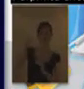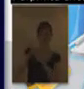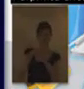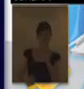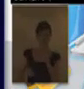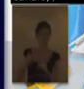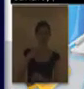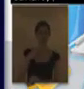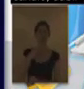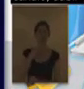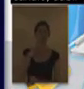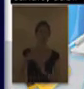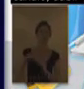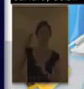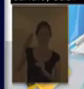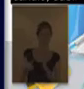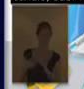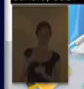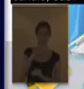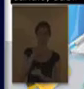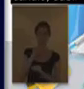volume up and down, change the volume,